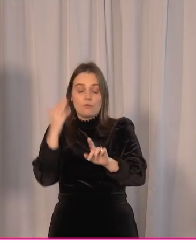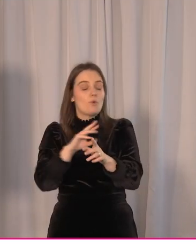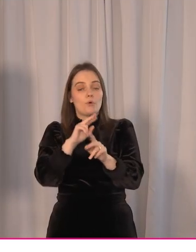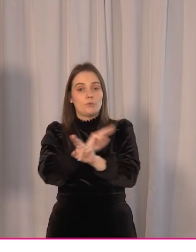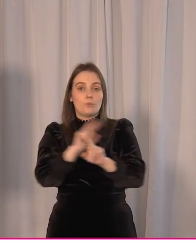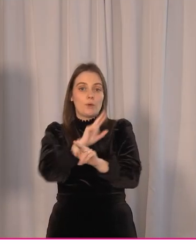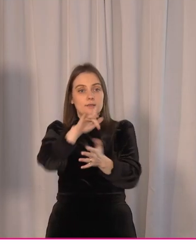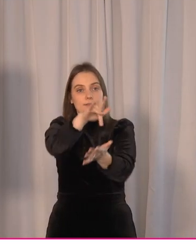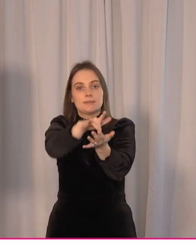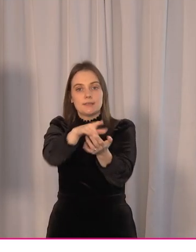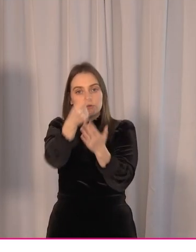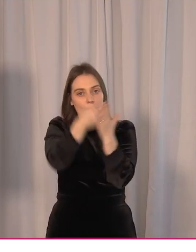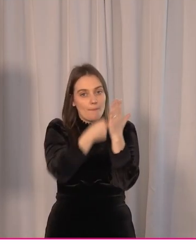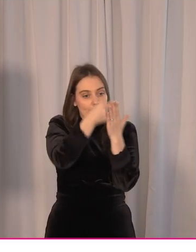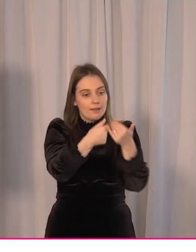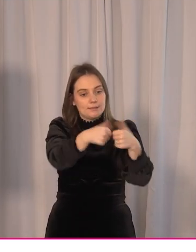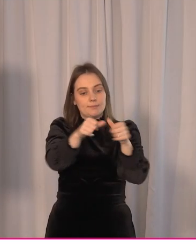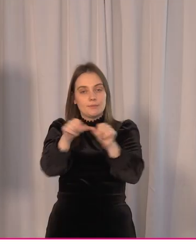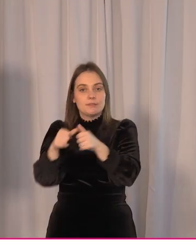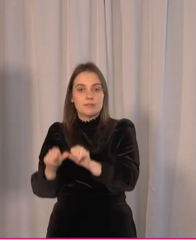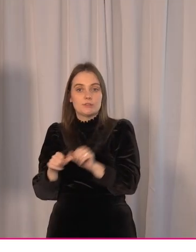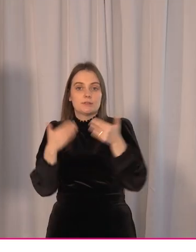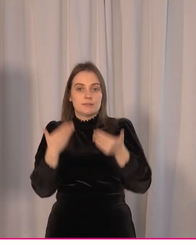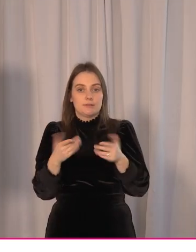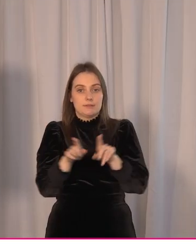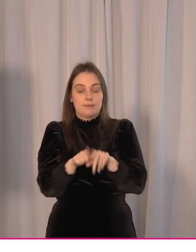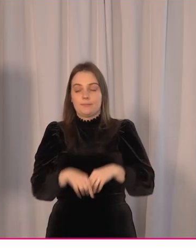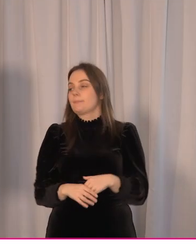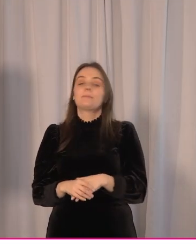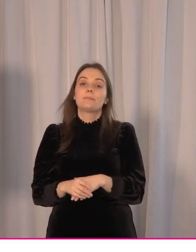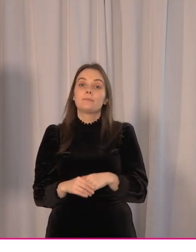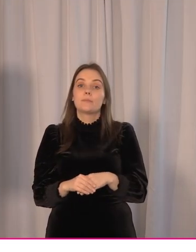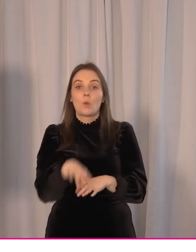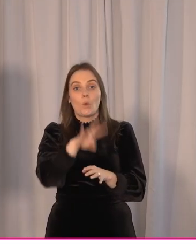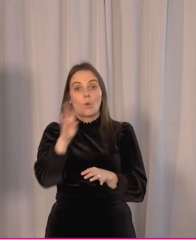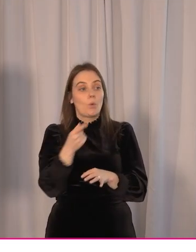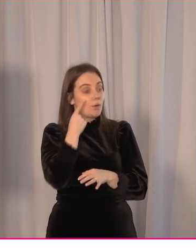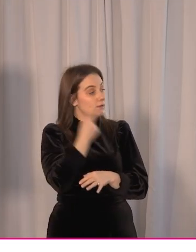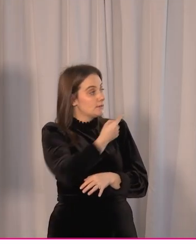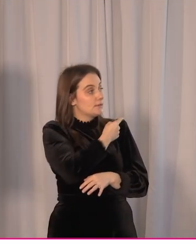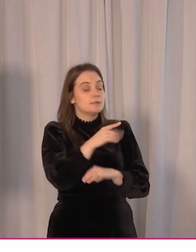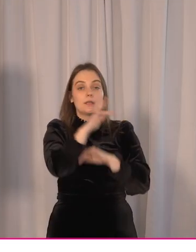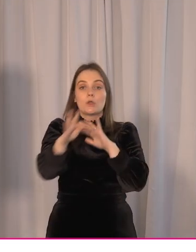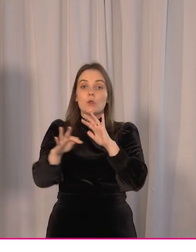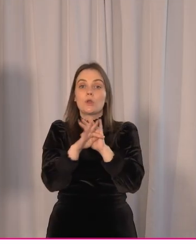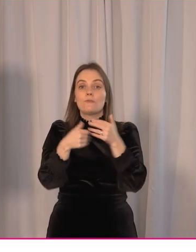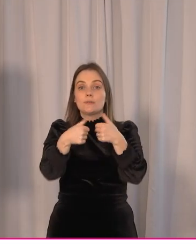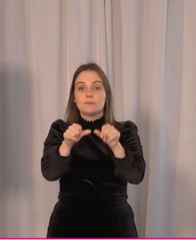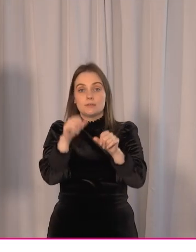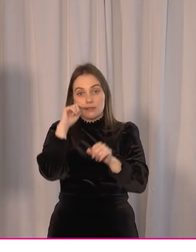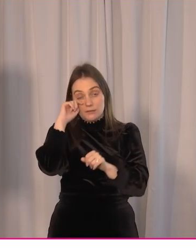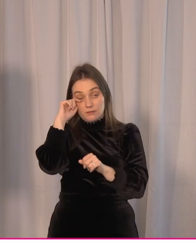of policy implementation as we now have. That's just a quick slide looking at the governance and